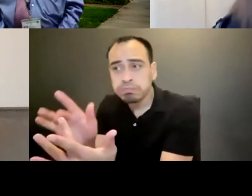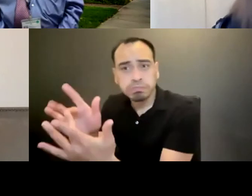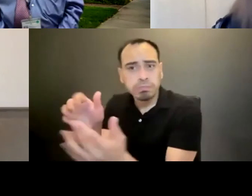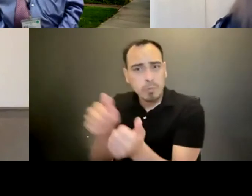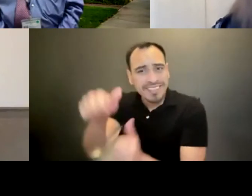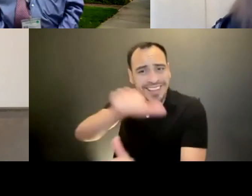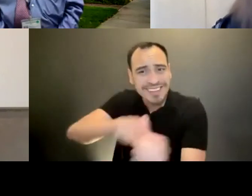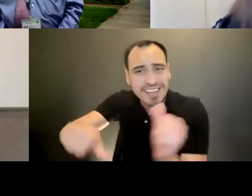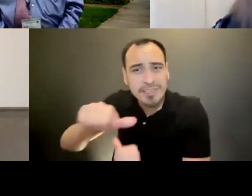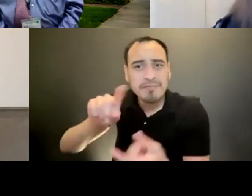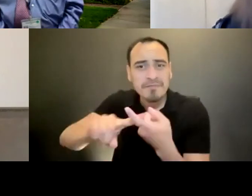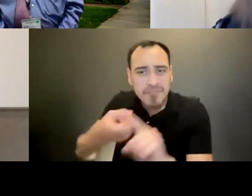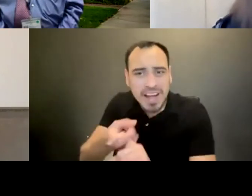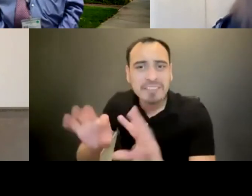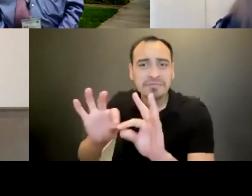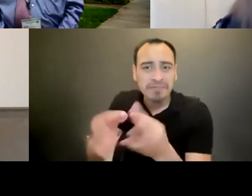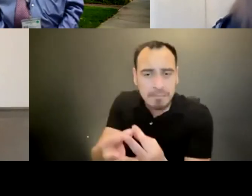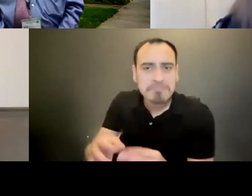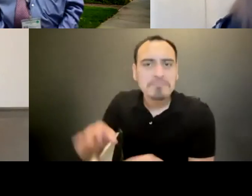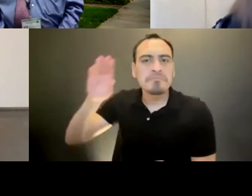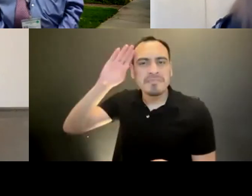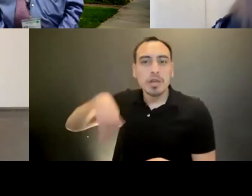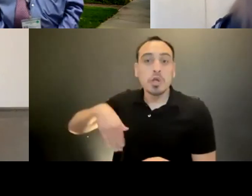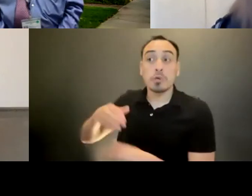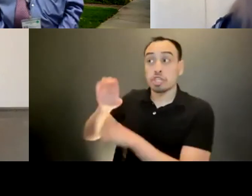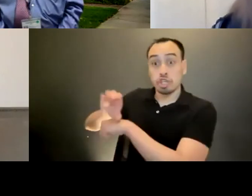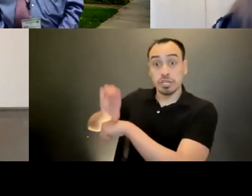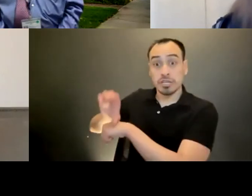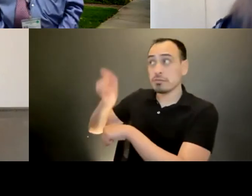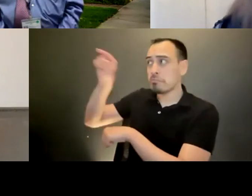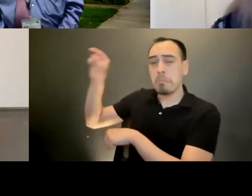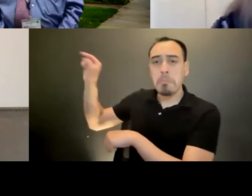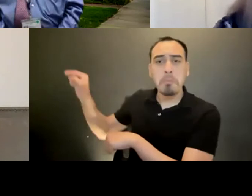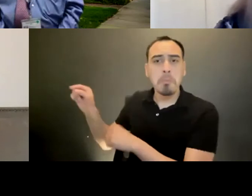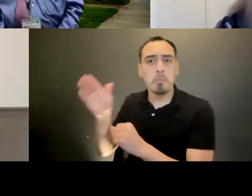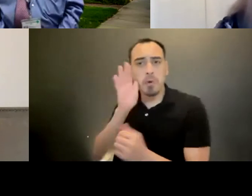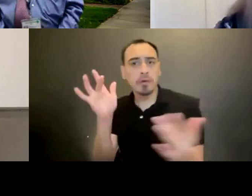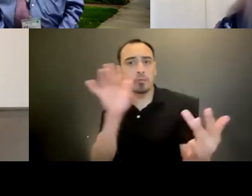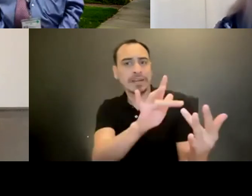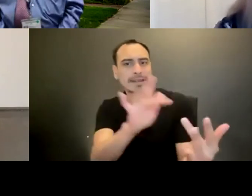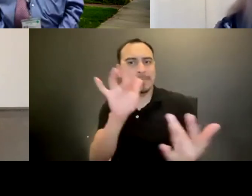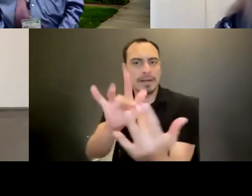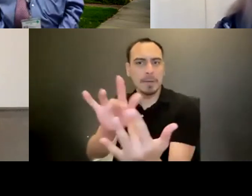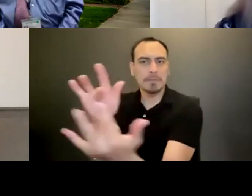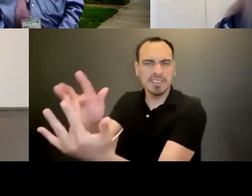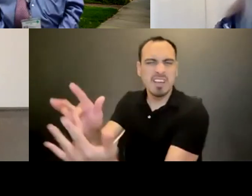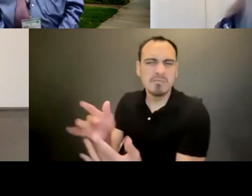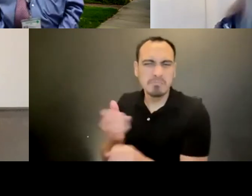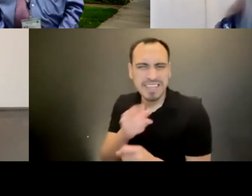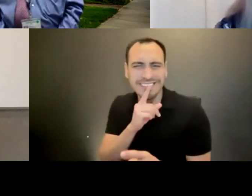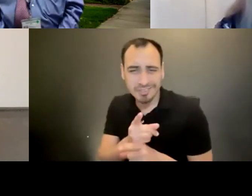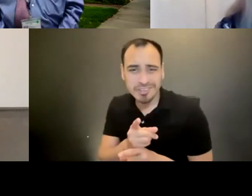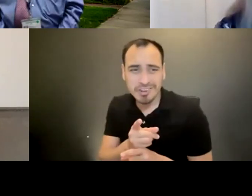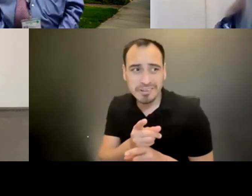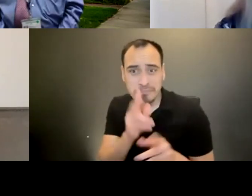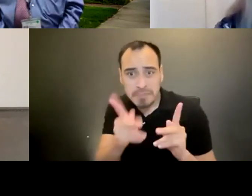took extra measures to check on people that were in isolation, knowing that some of them, this could tip them